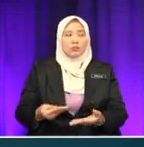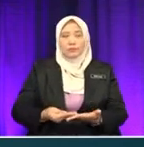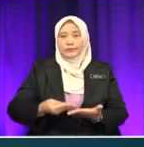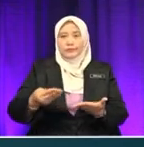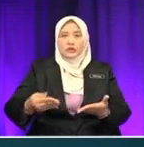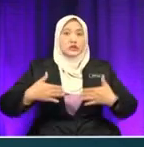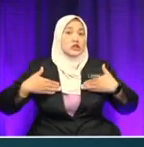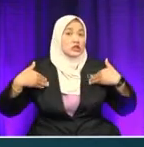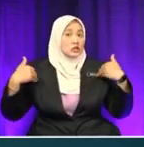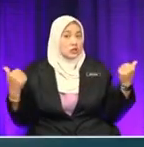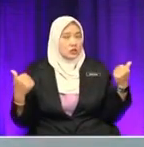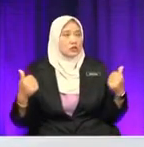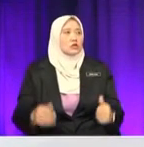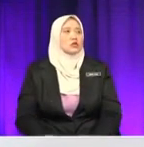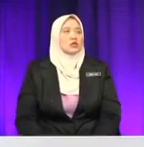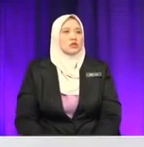this, Hasif?